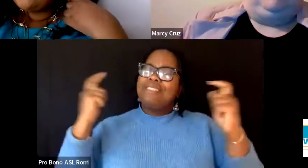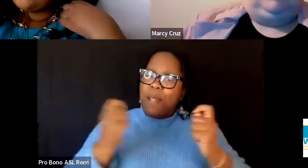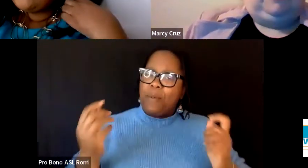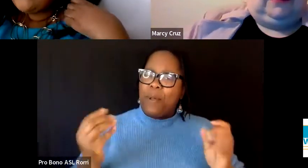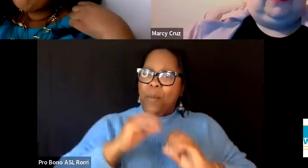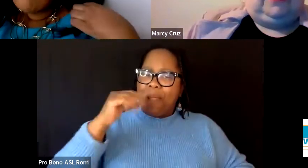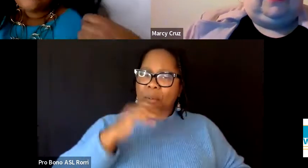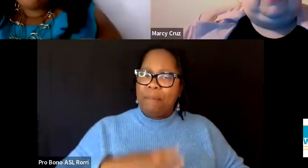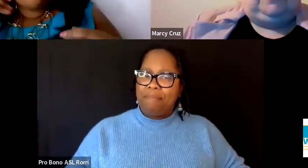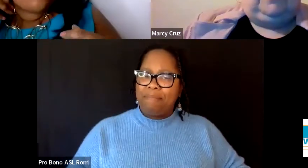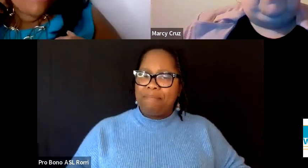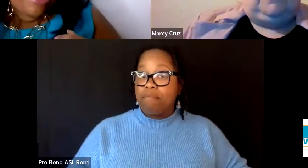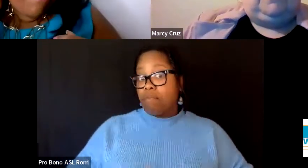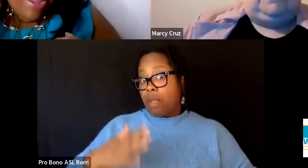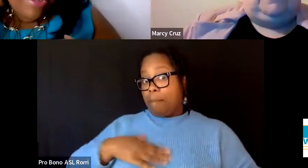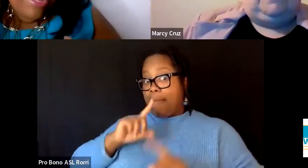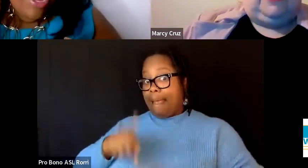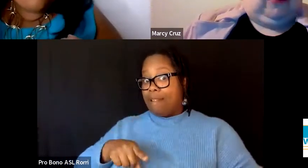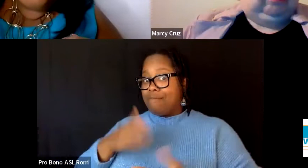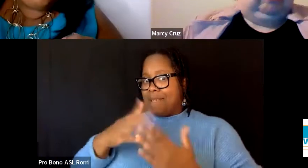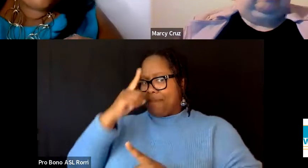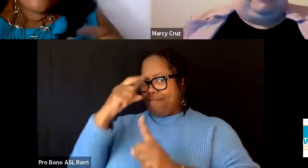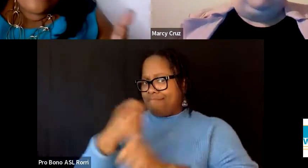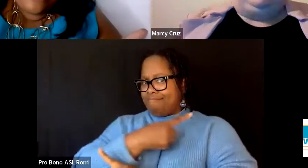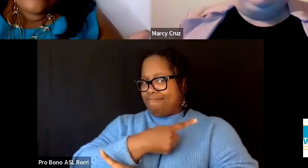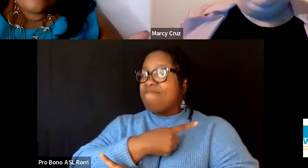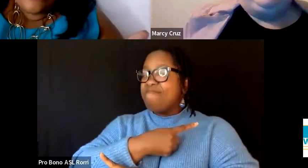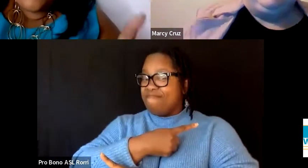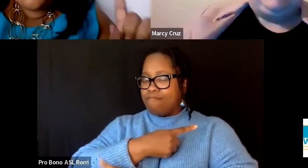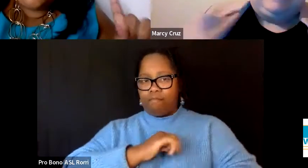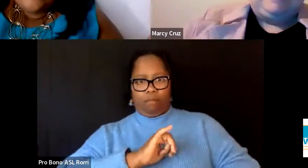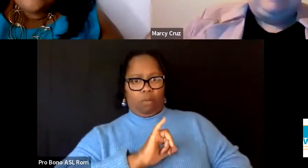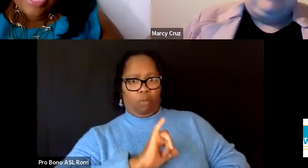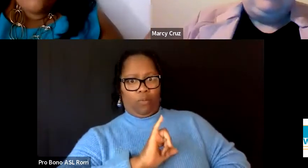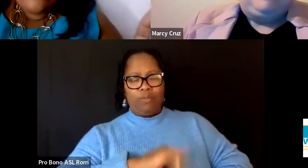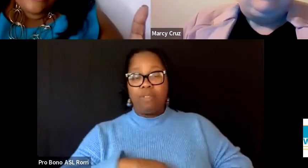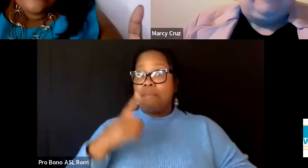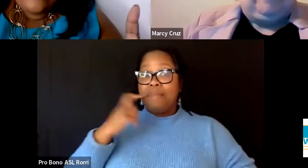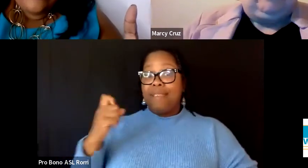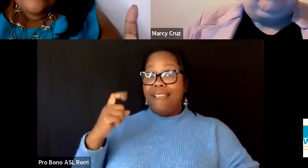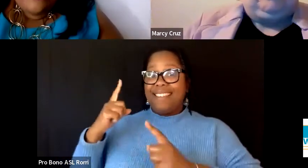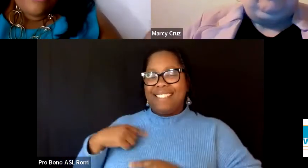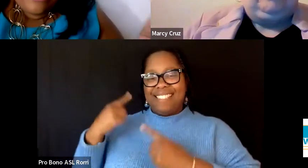my answer to that might not be what you expect, because